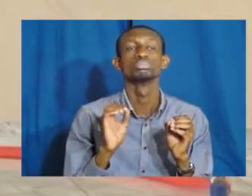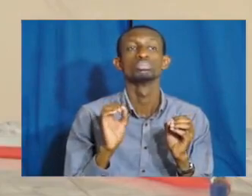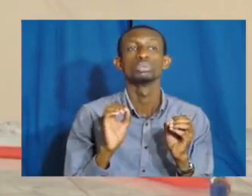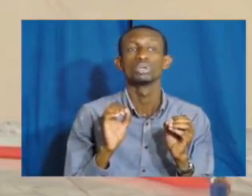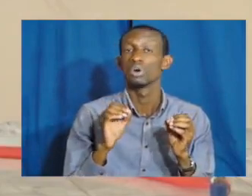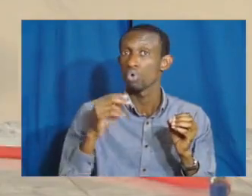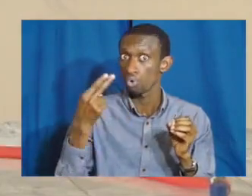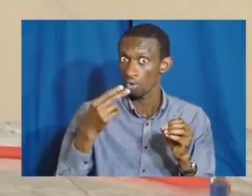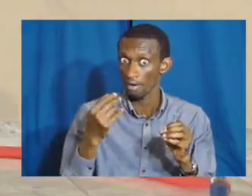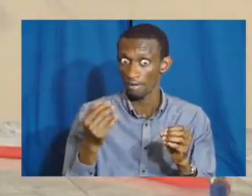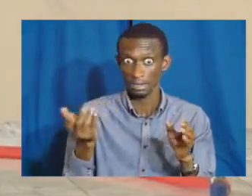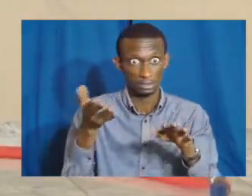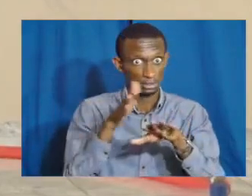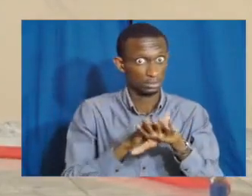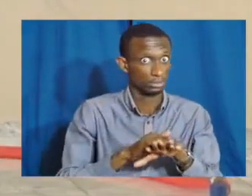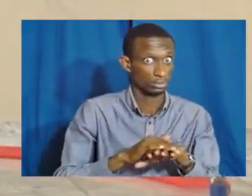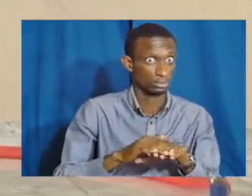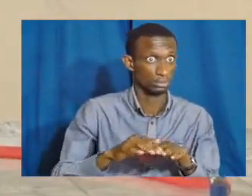carbon containing